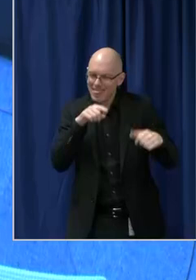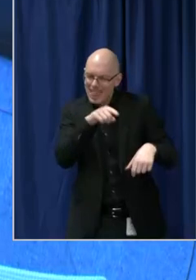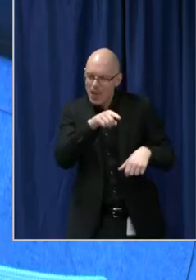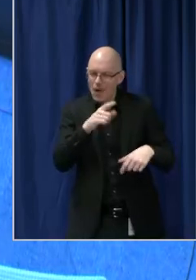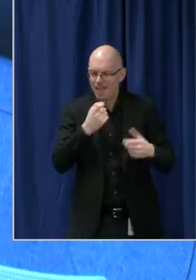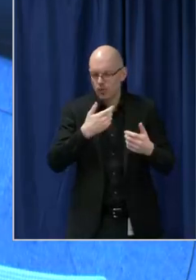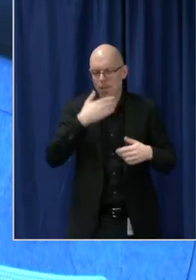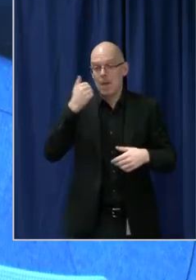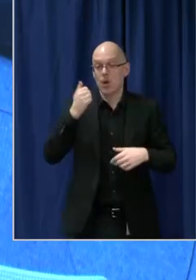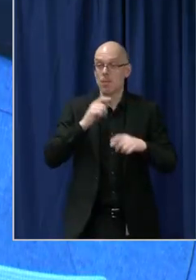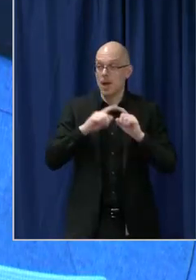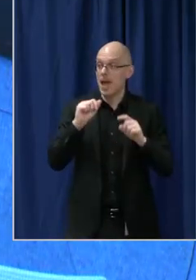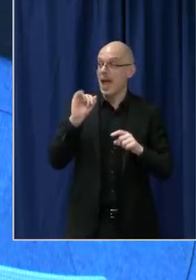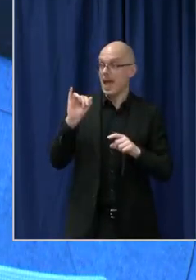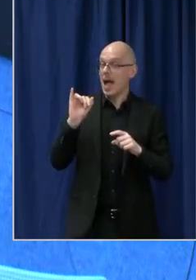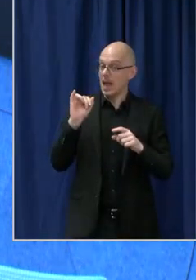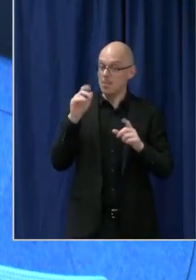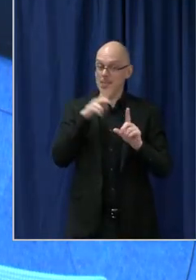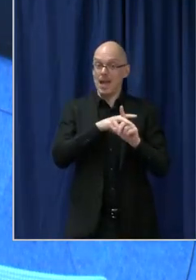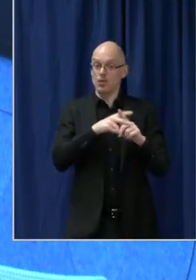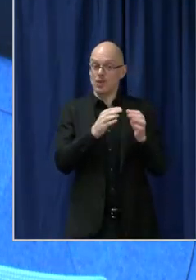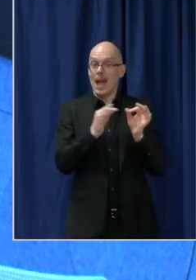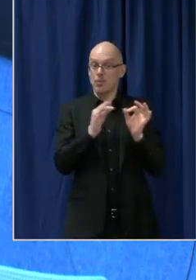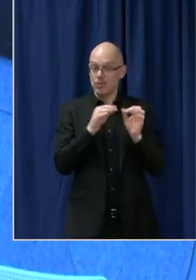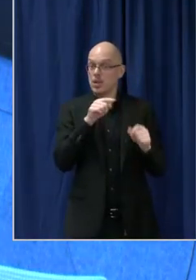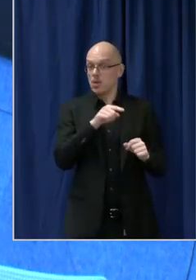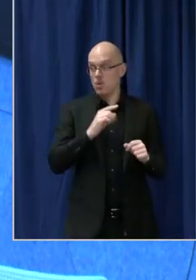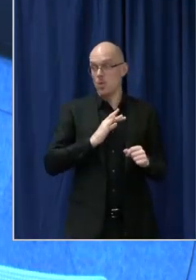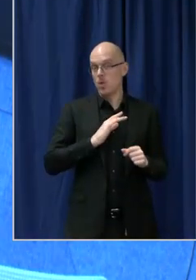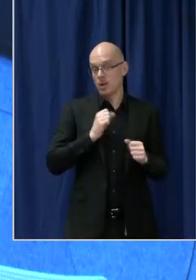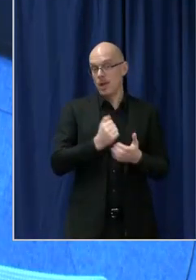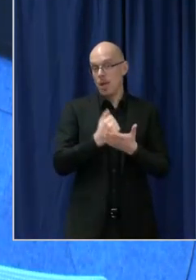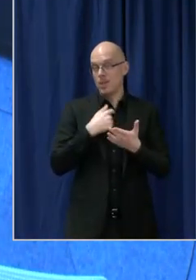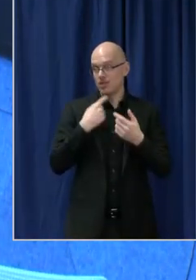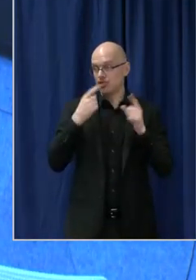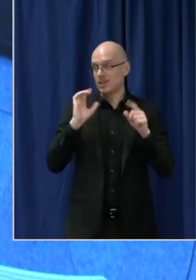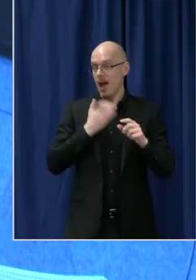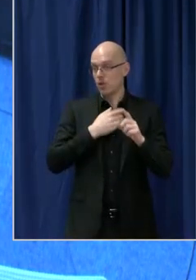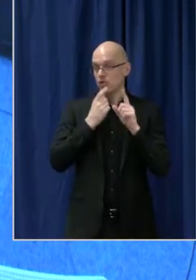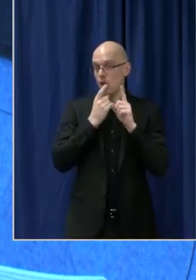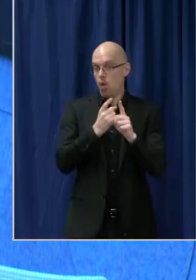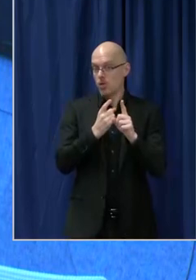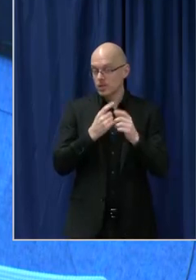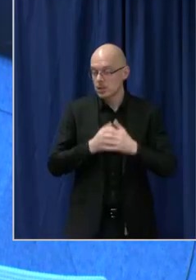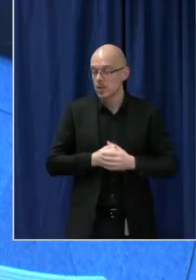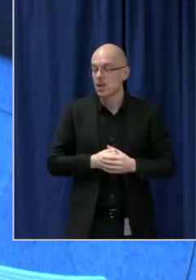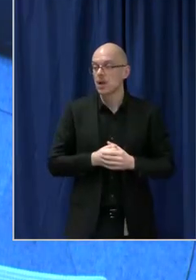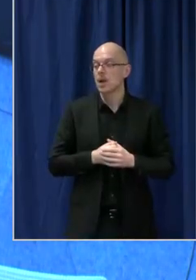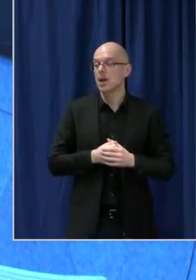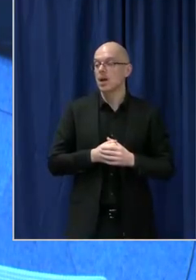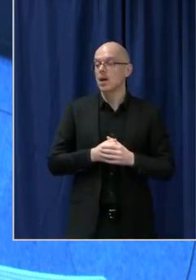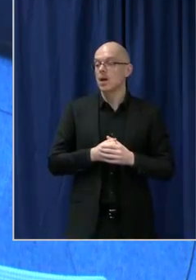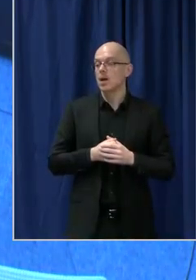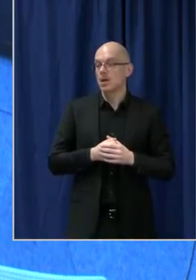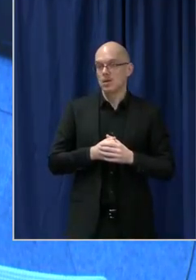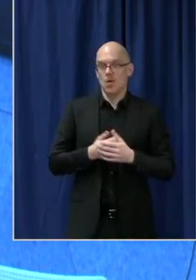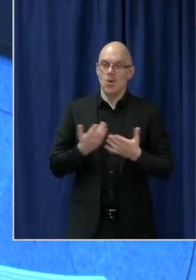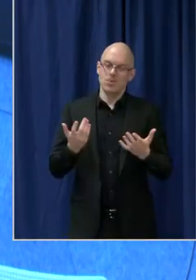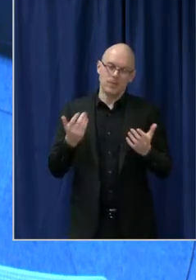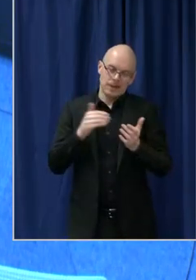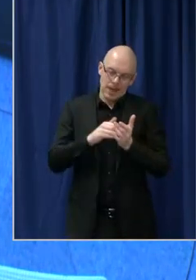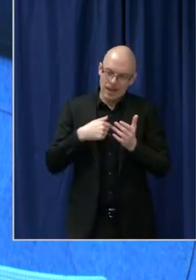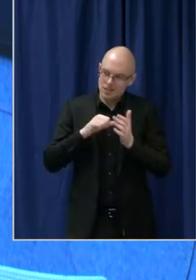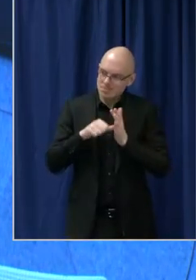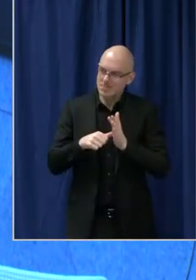in particular can help us achieve our goals there. And so again, I'm just particularly grateful